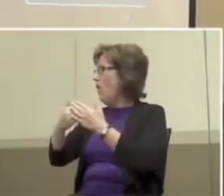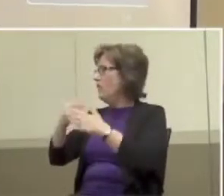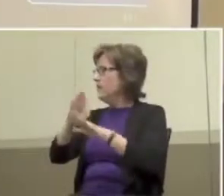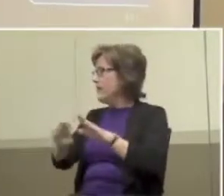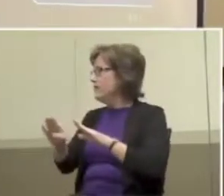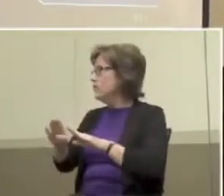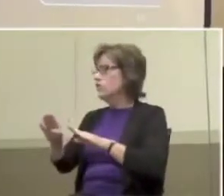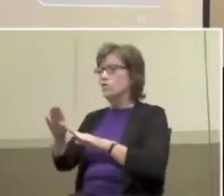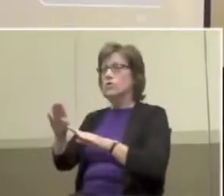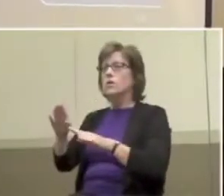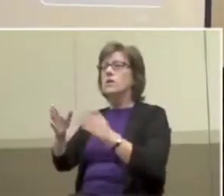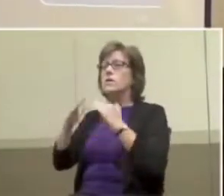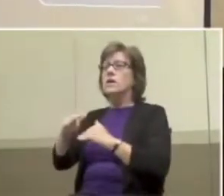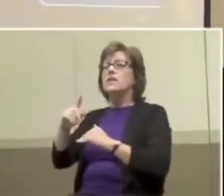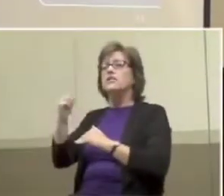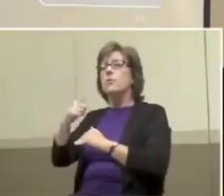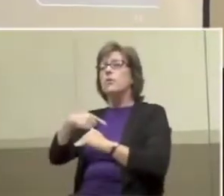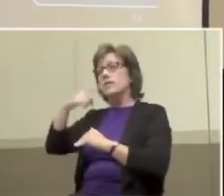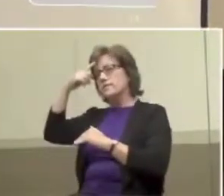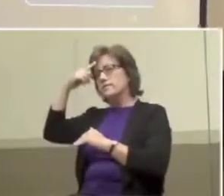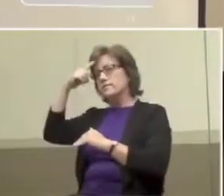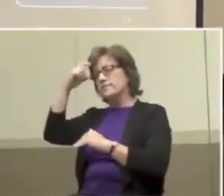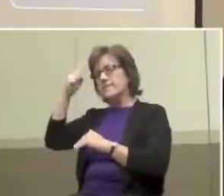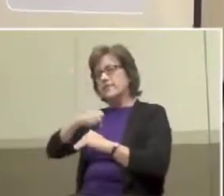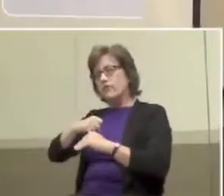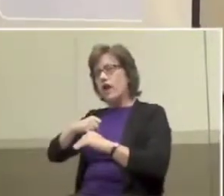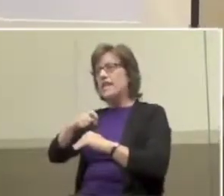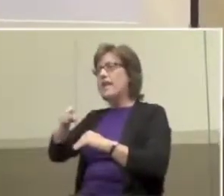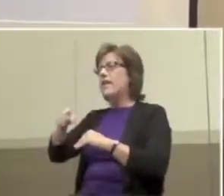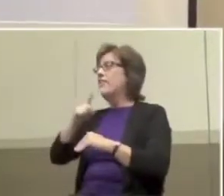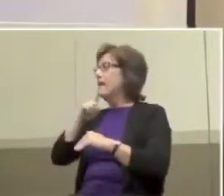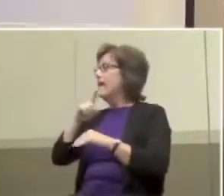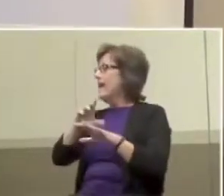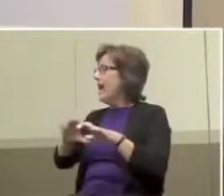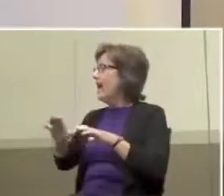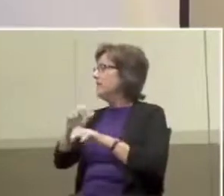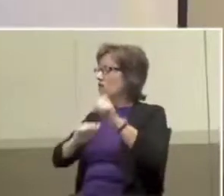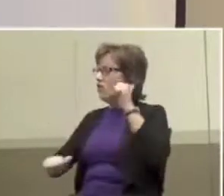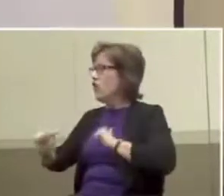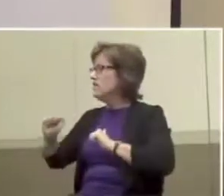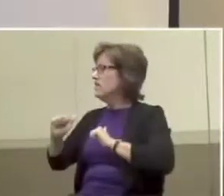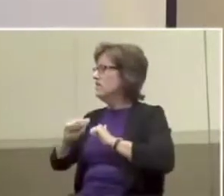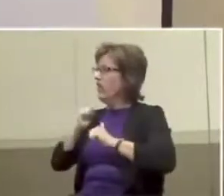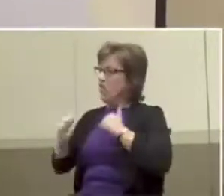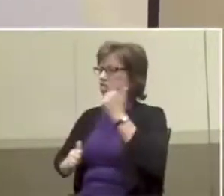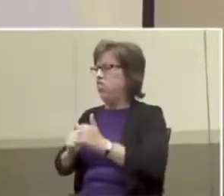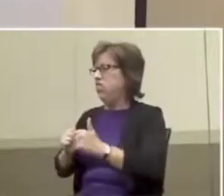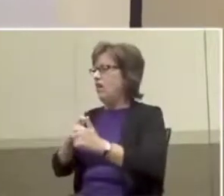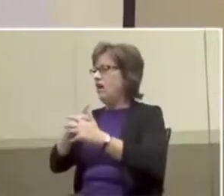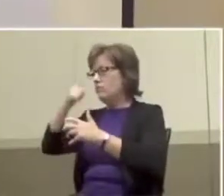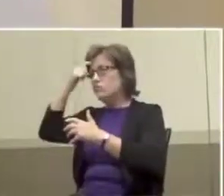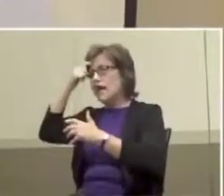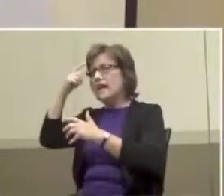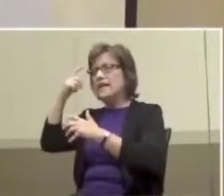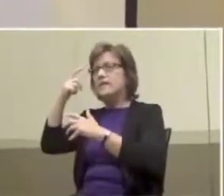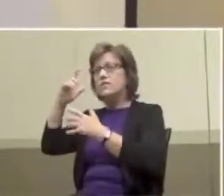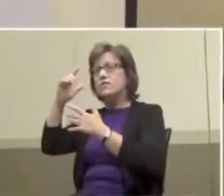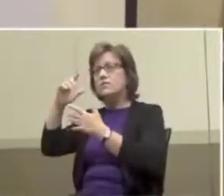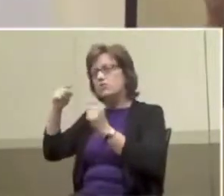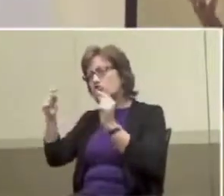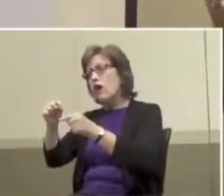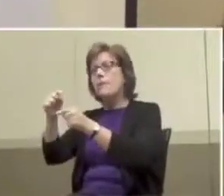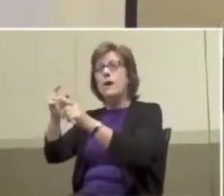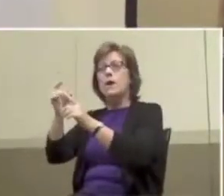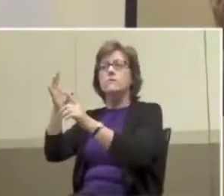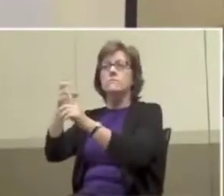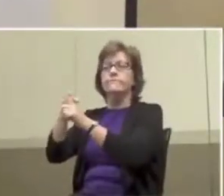has schizophrenia and they tend to act out aggressively. They could have some type of a brain trauma which causes them to act out aggressively. And so